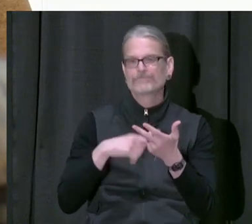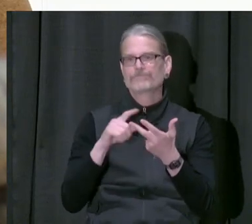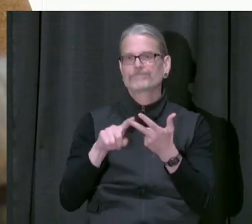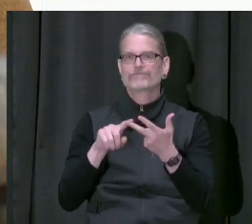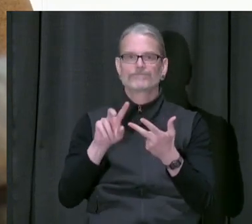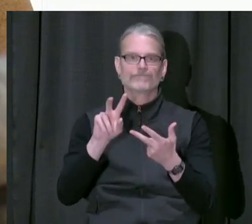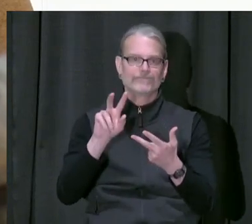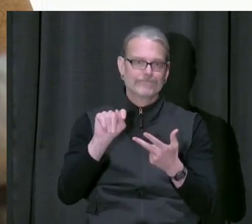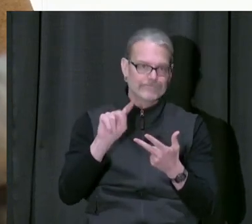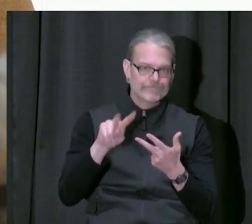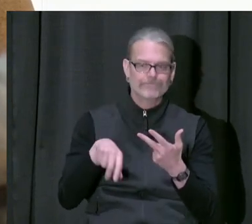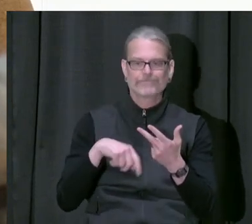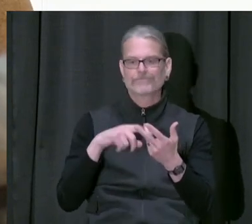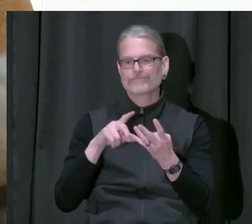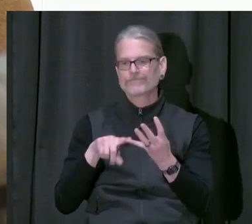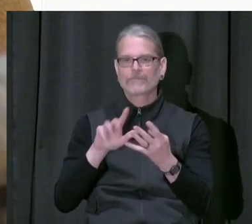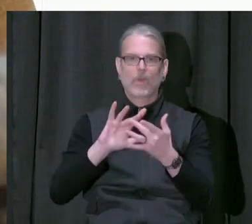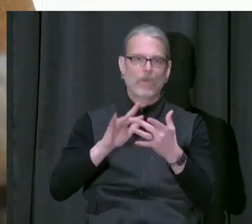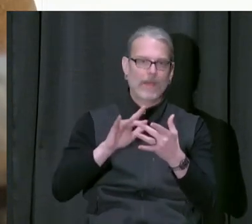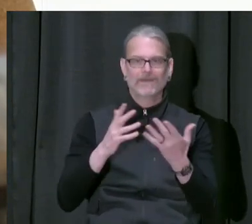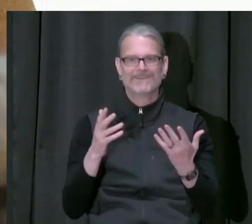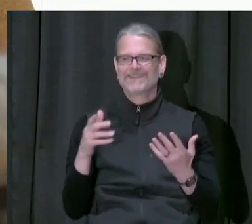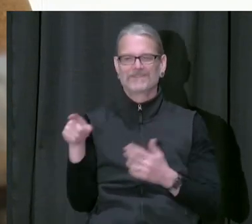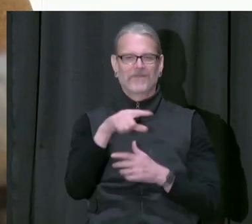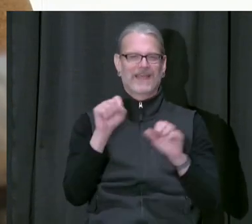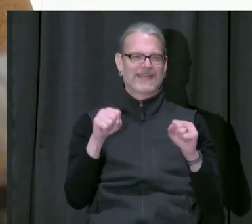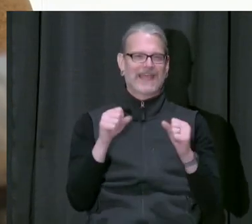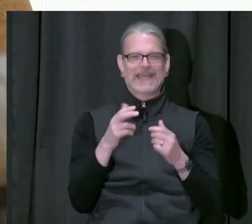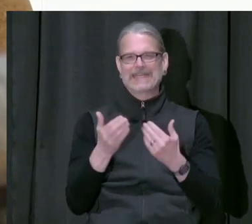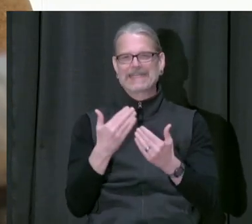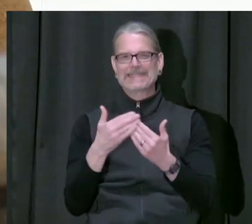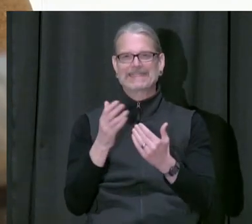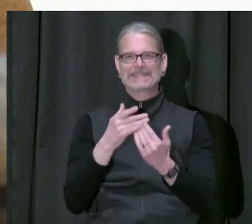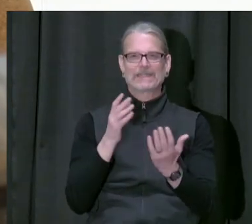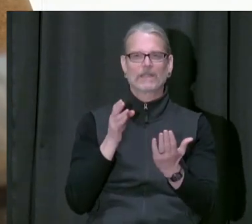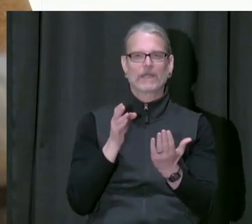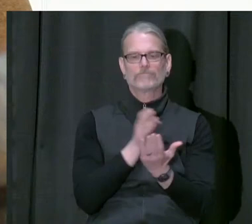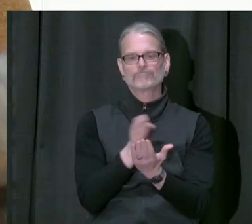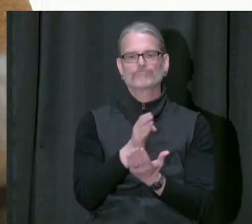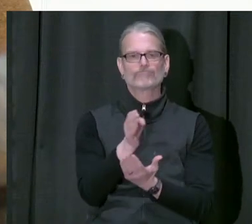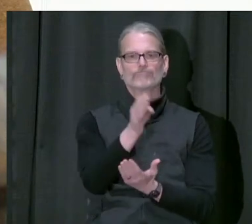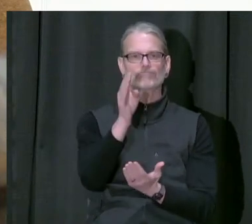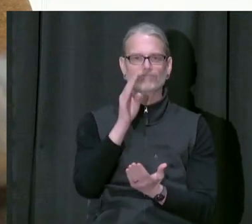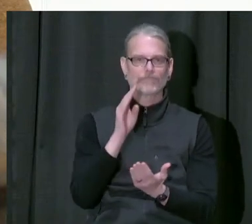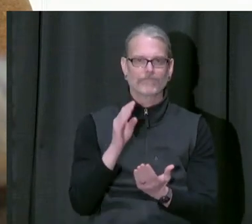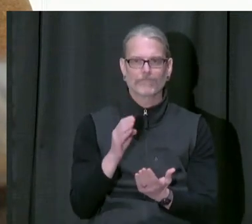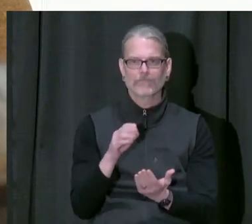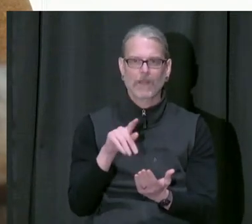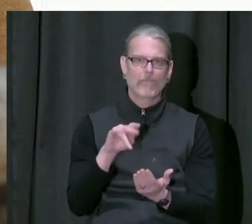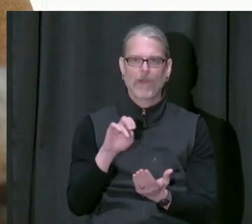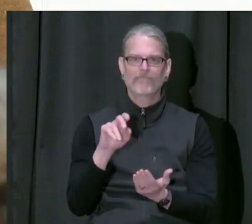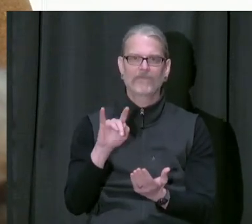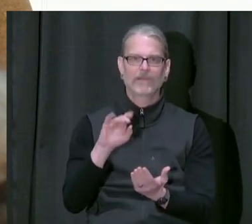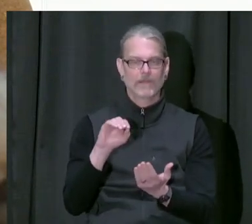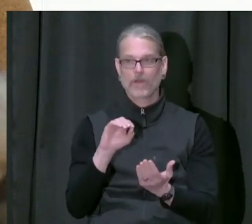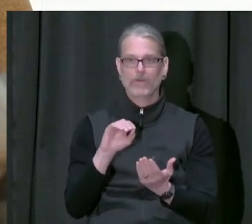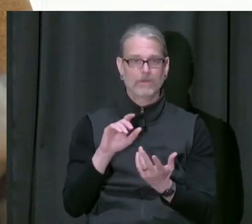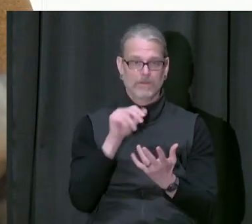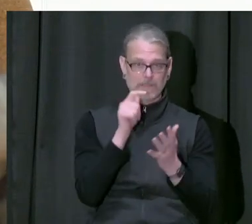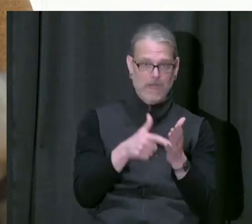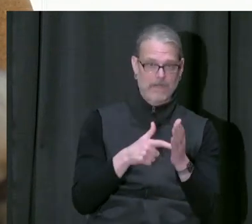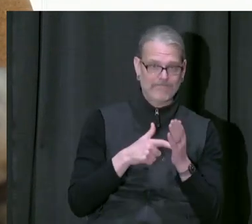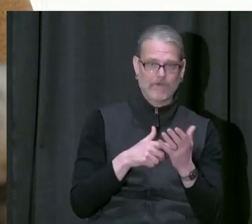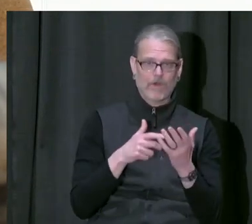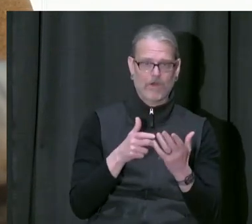devices as well, so that they can easily navigate in Prime Video, hopefully in a way that doesn't involve too much